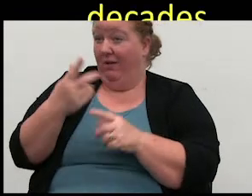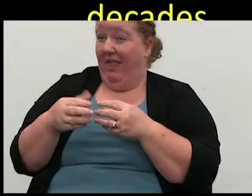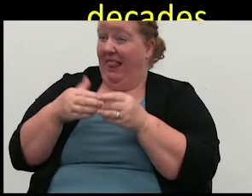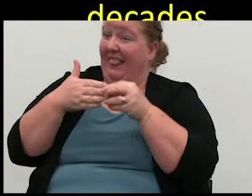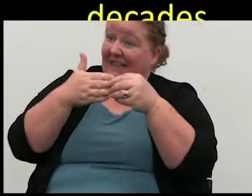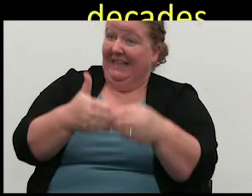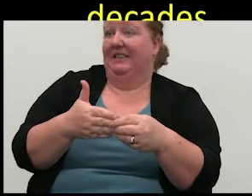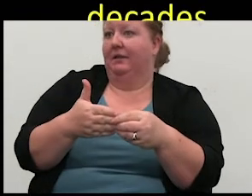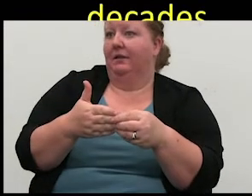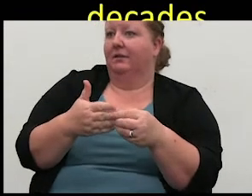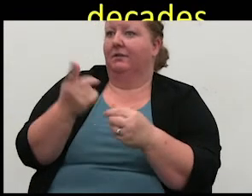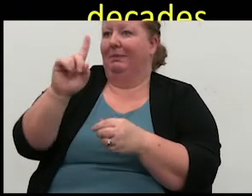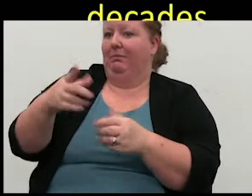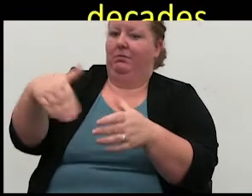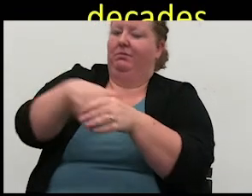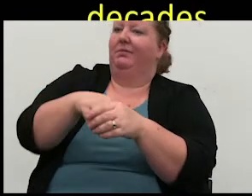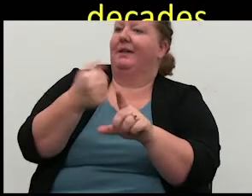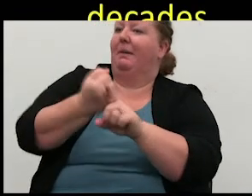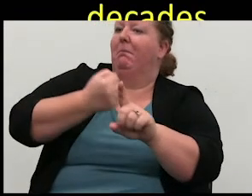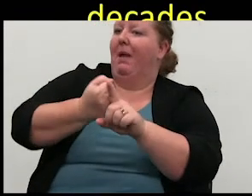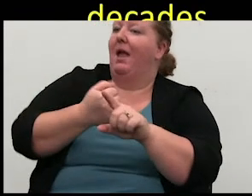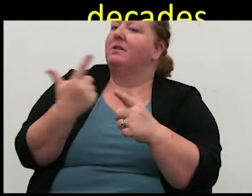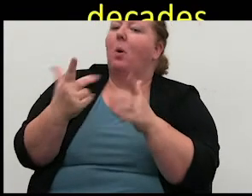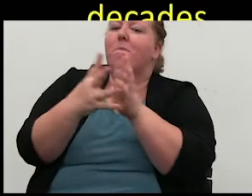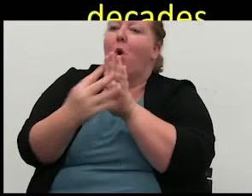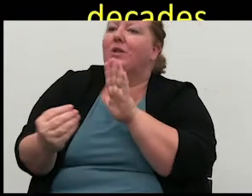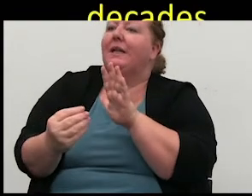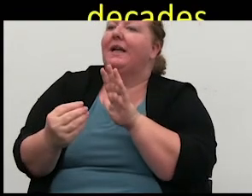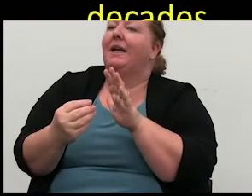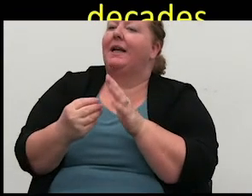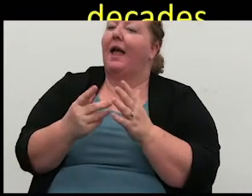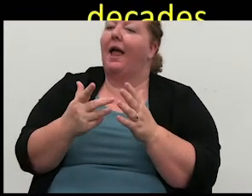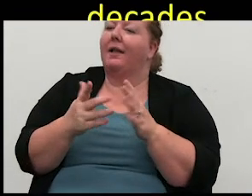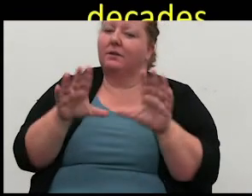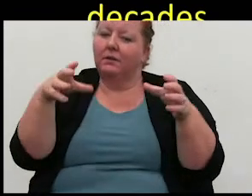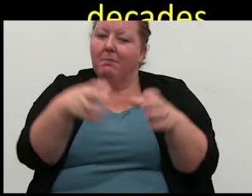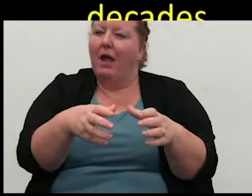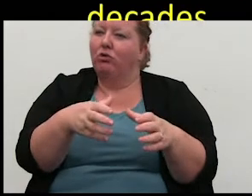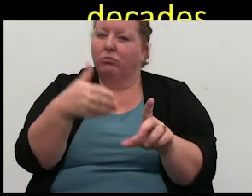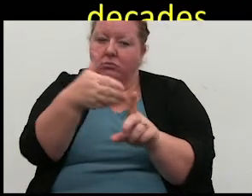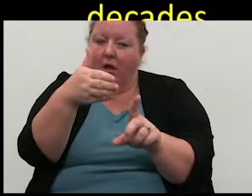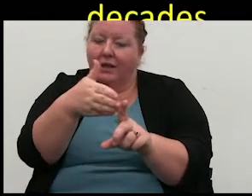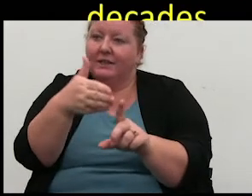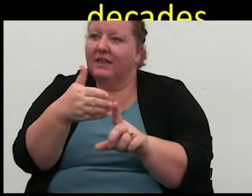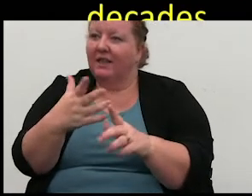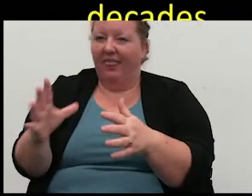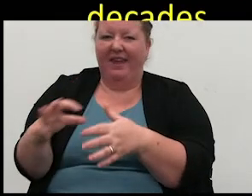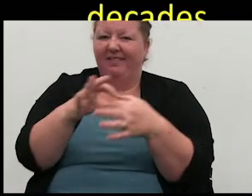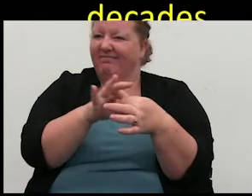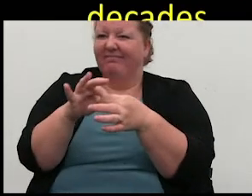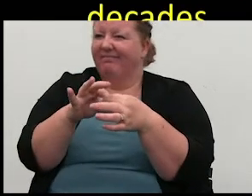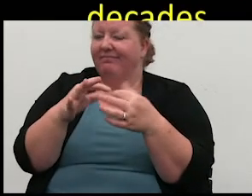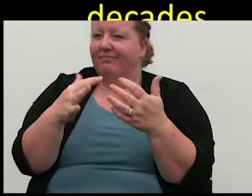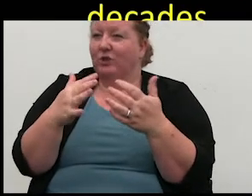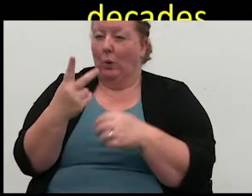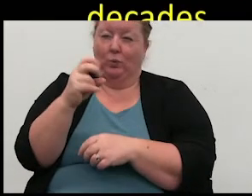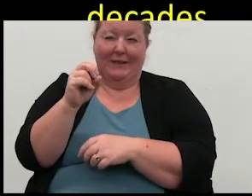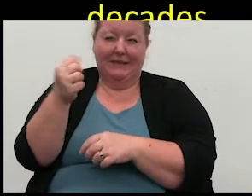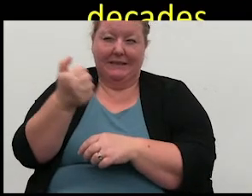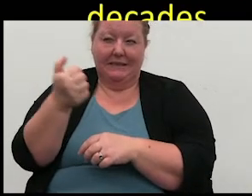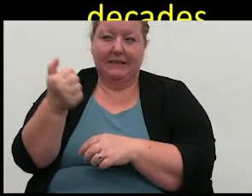campaigns. The key things here are modelling and micro-targeting have become ubiquitous. Remember, this is 2016, so this